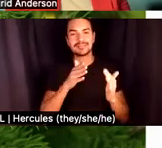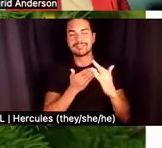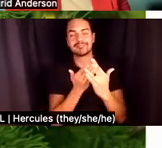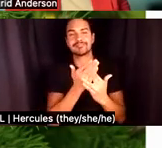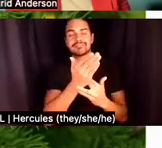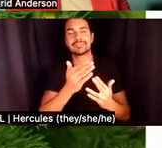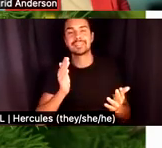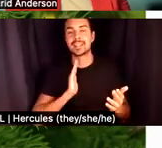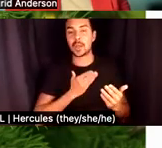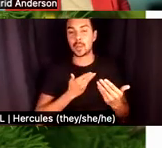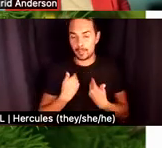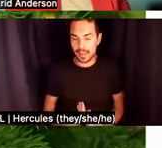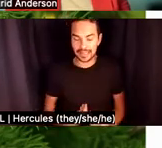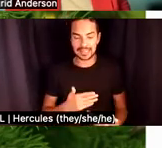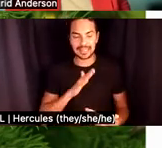going through